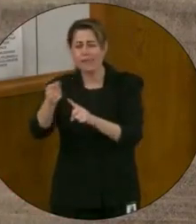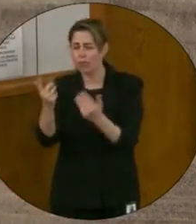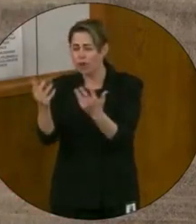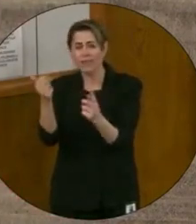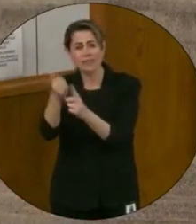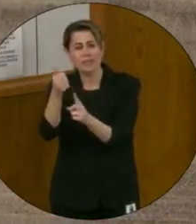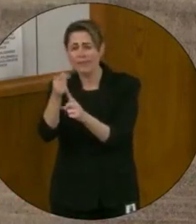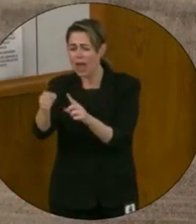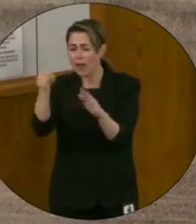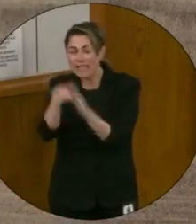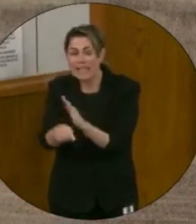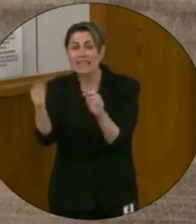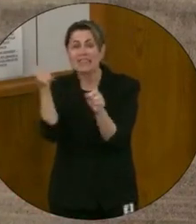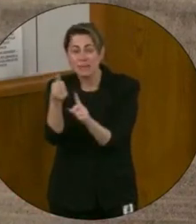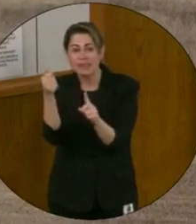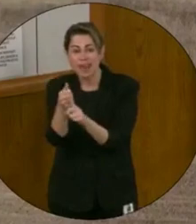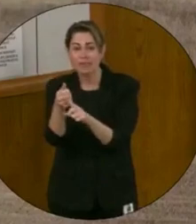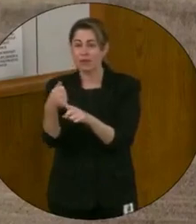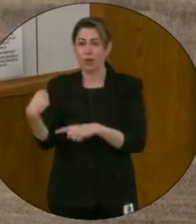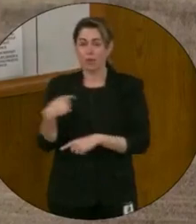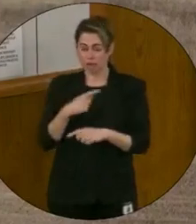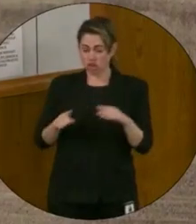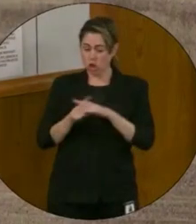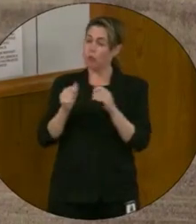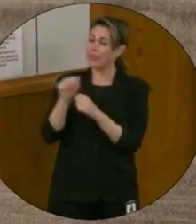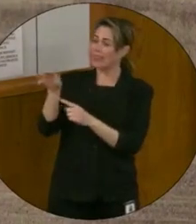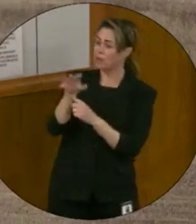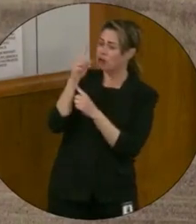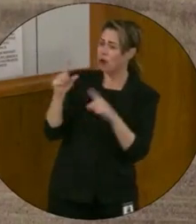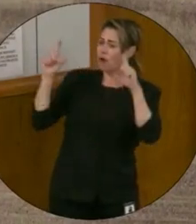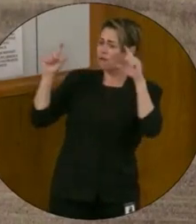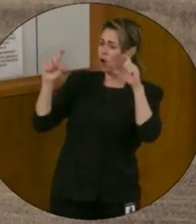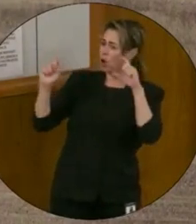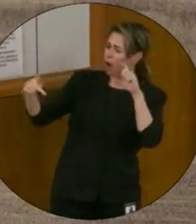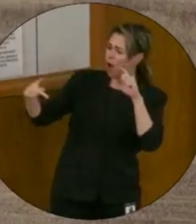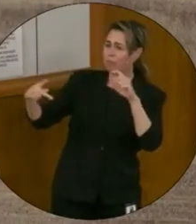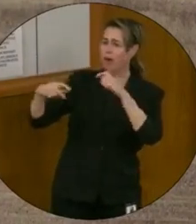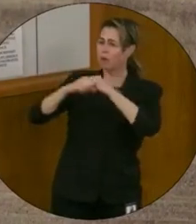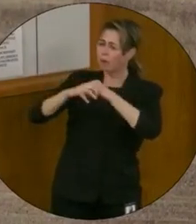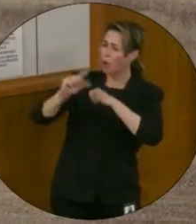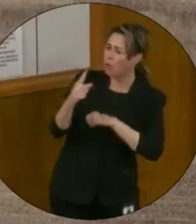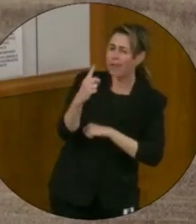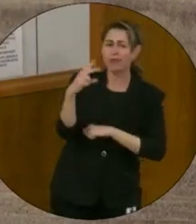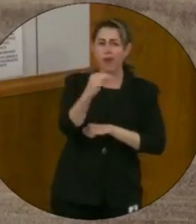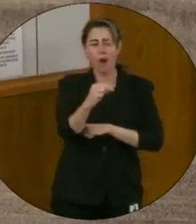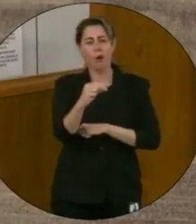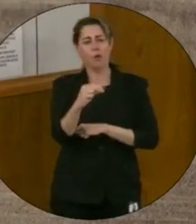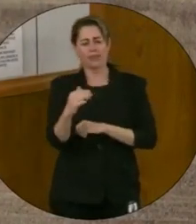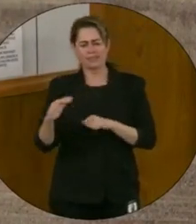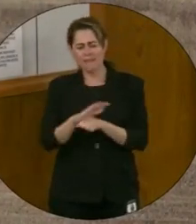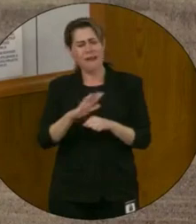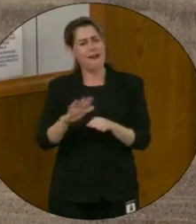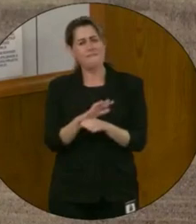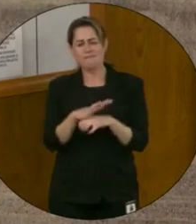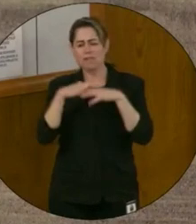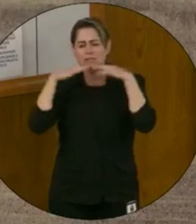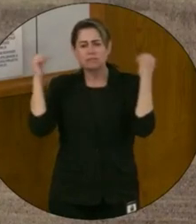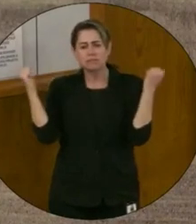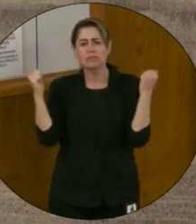themselves. They're killing themselves. And we show up with camera crews for photo ops. It is beyond time for the state to get